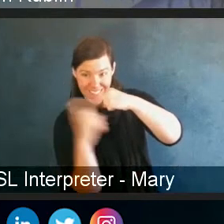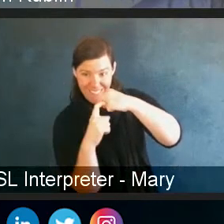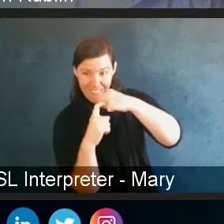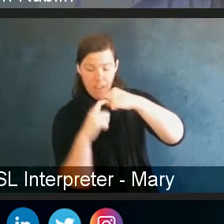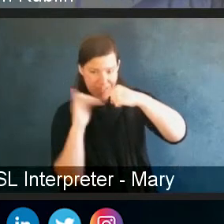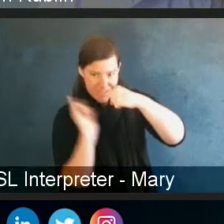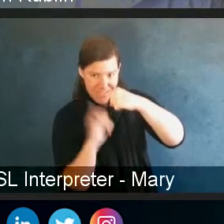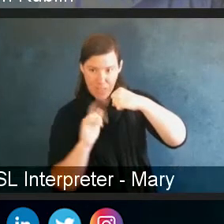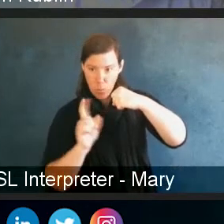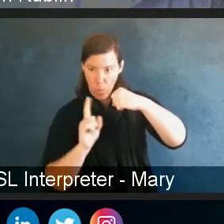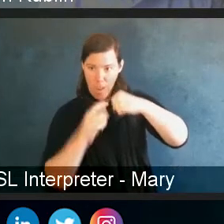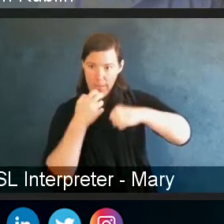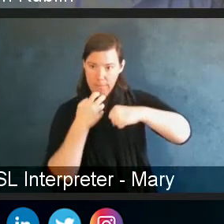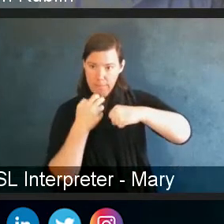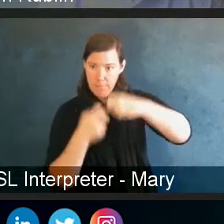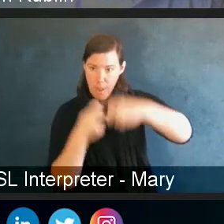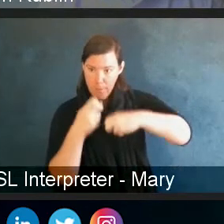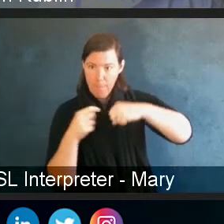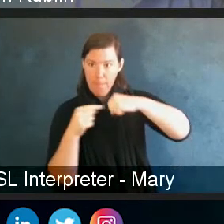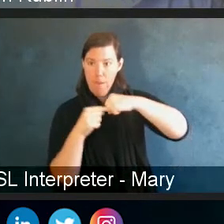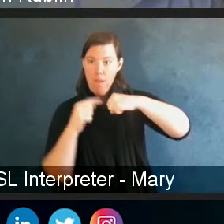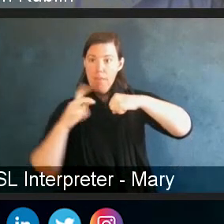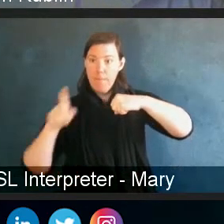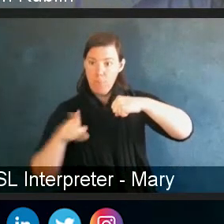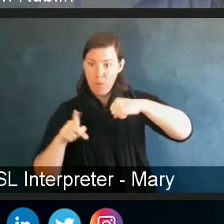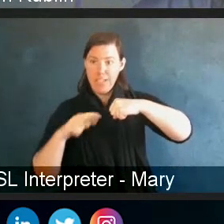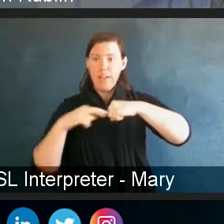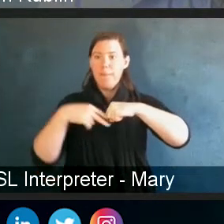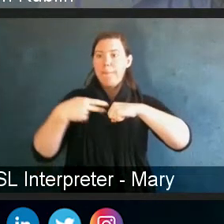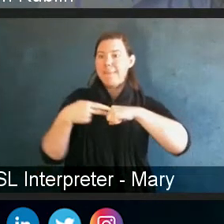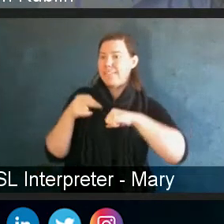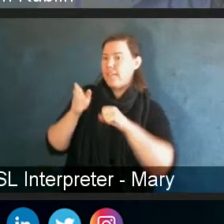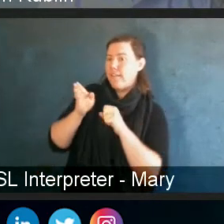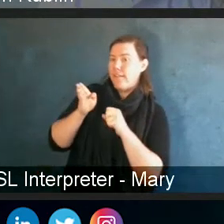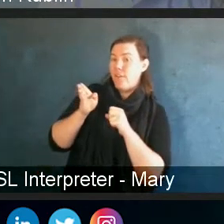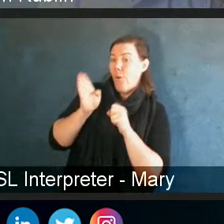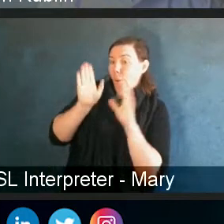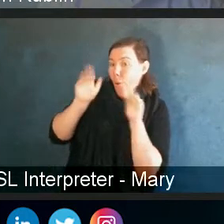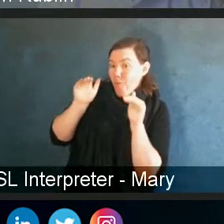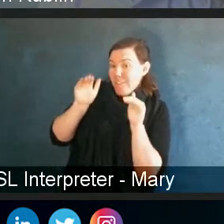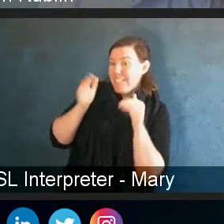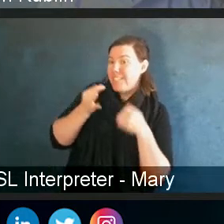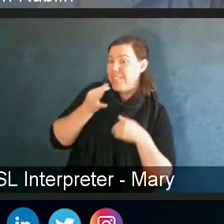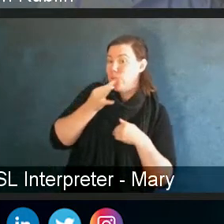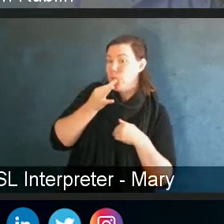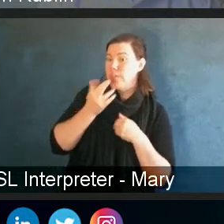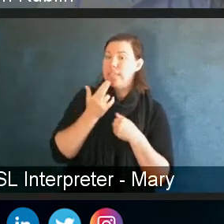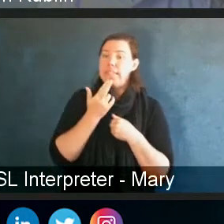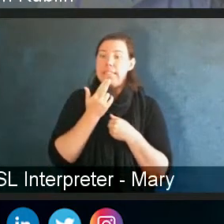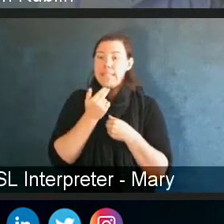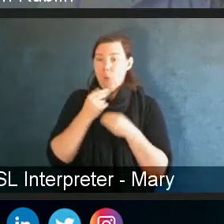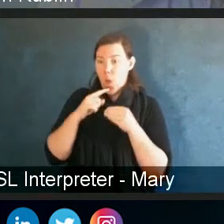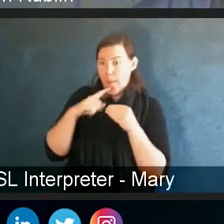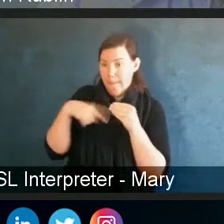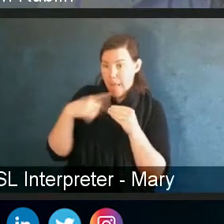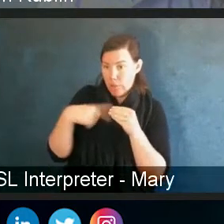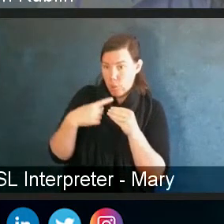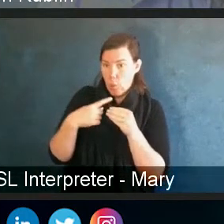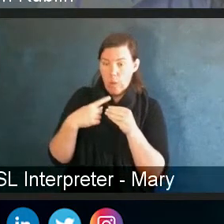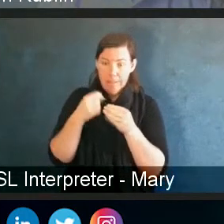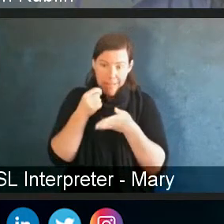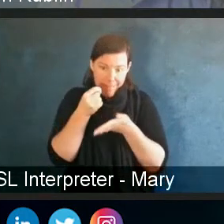it, the hope is that someday small molecule therapeutics could be developed in order to kind